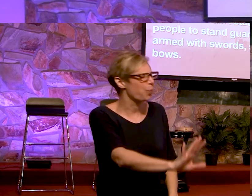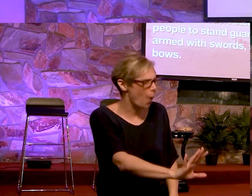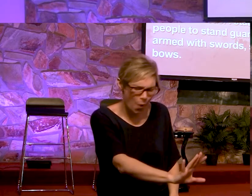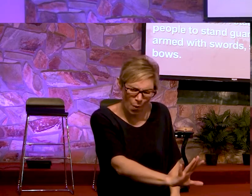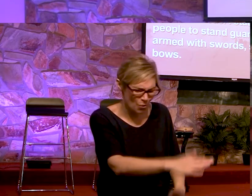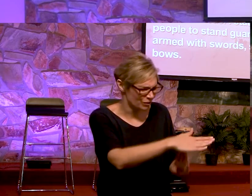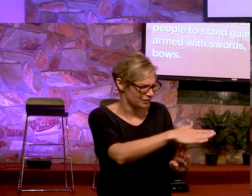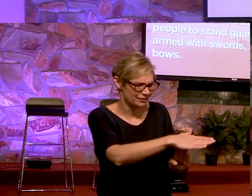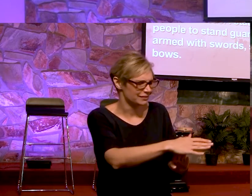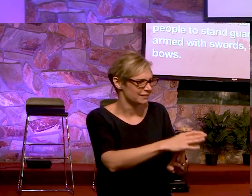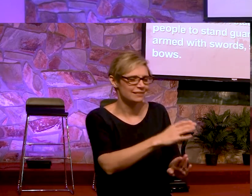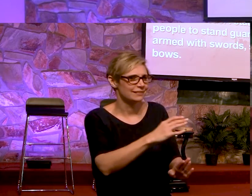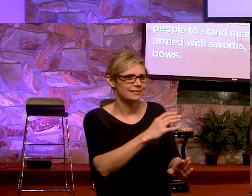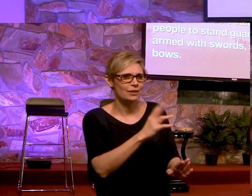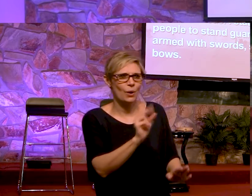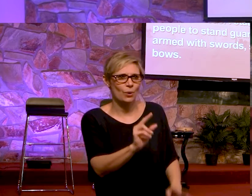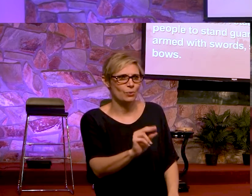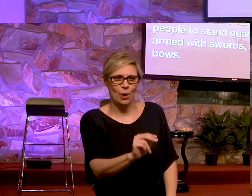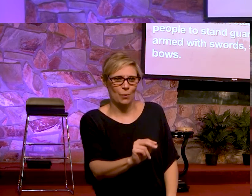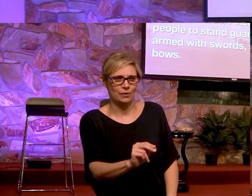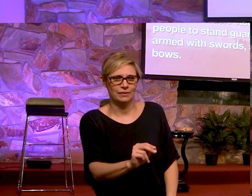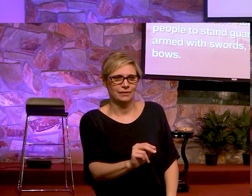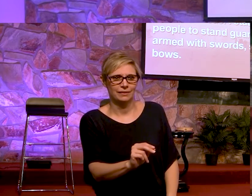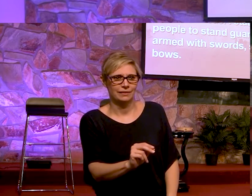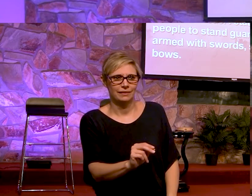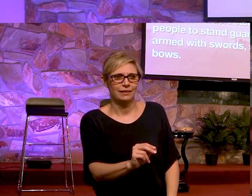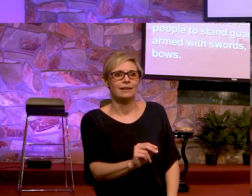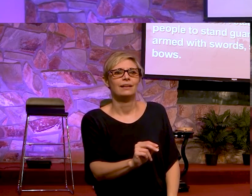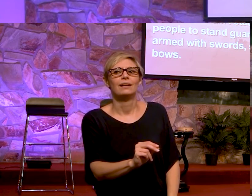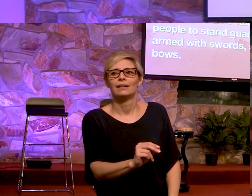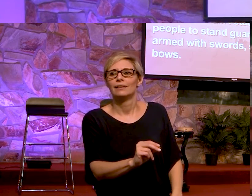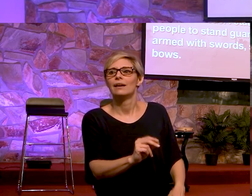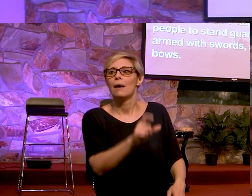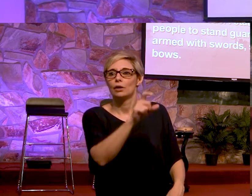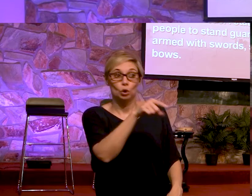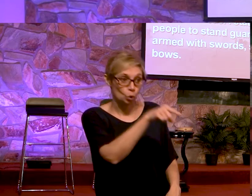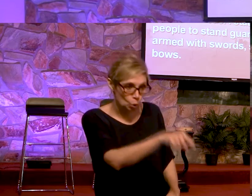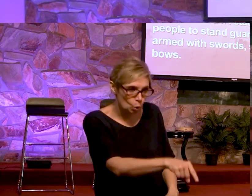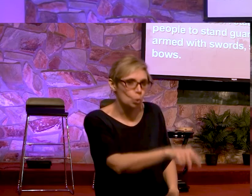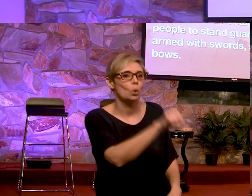it works. There has to be a change.